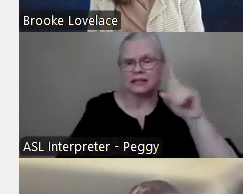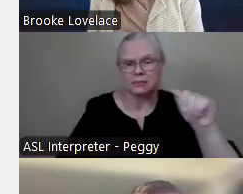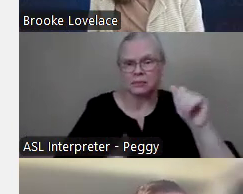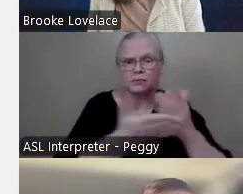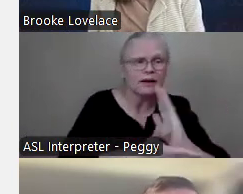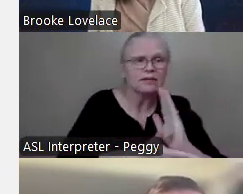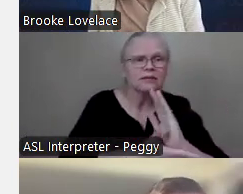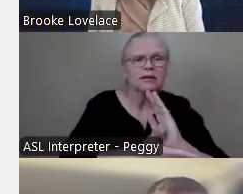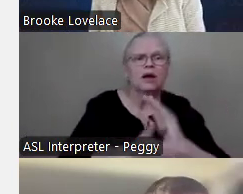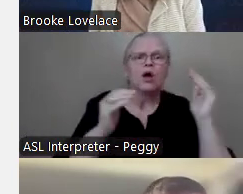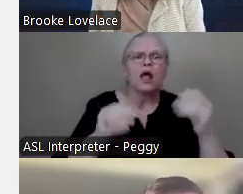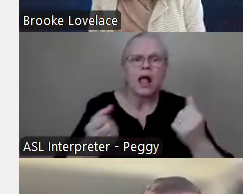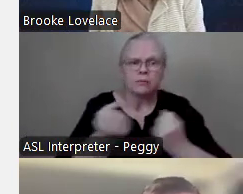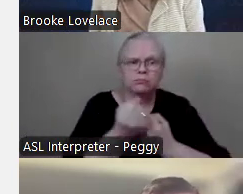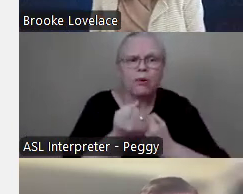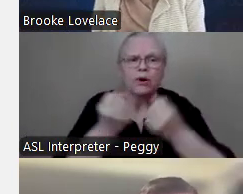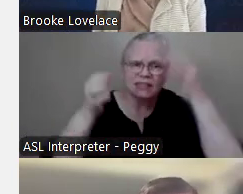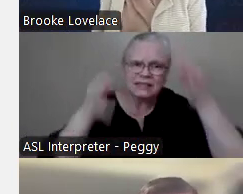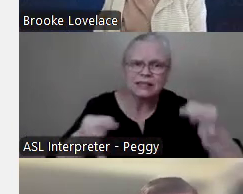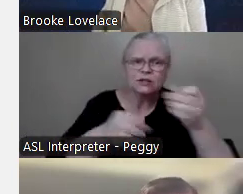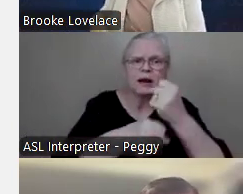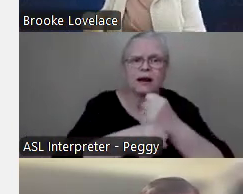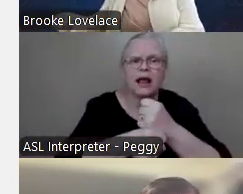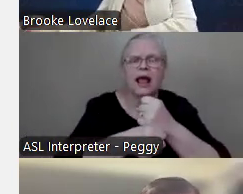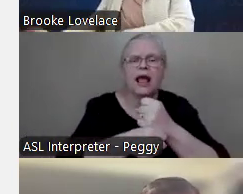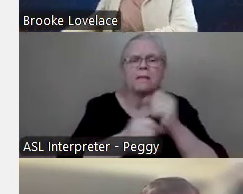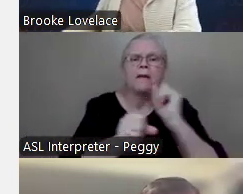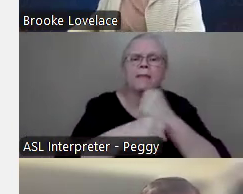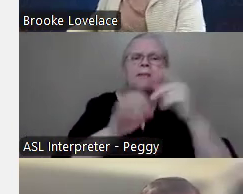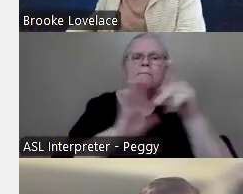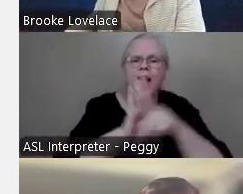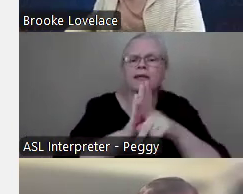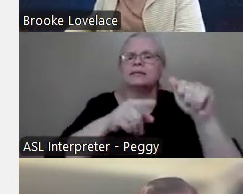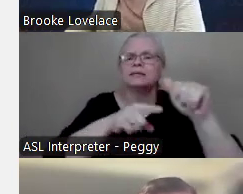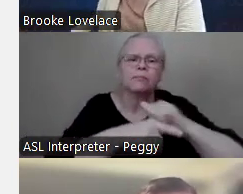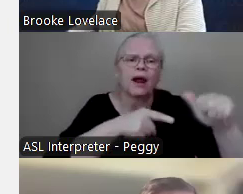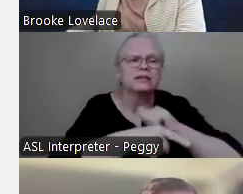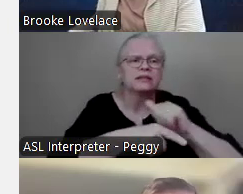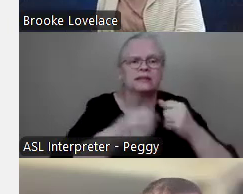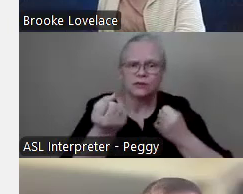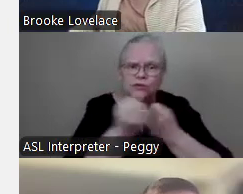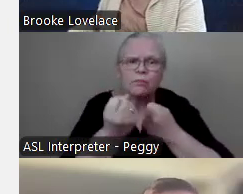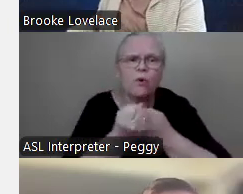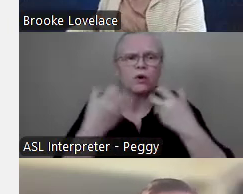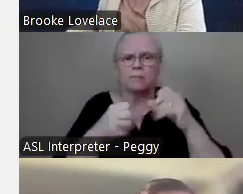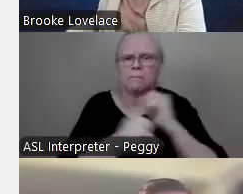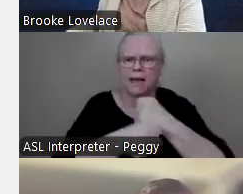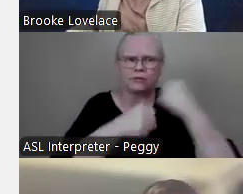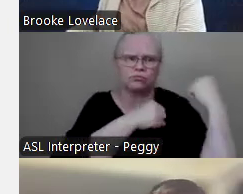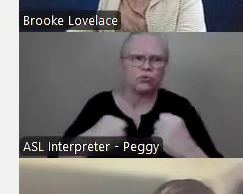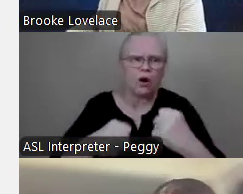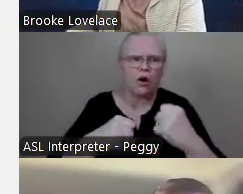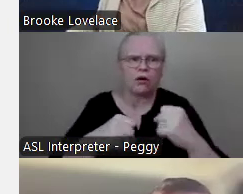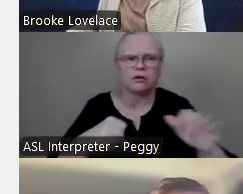promote supportive decision-making, and strengthen policies and practices that support adults with disabilities and their families, including people as they